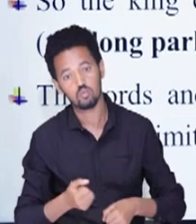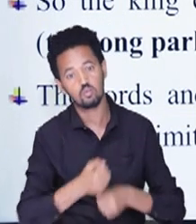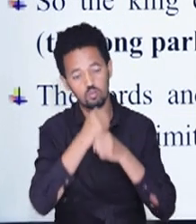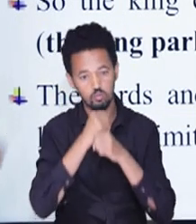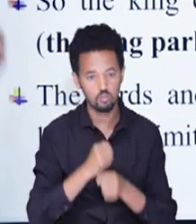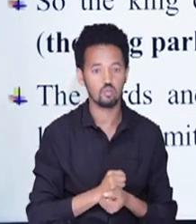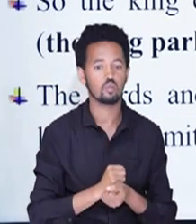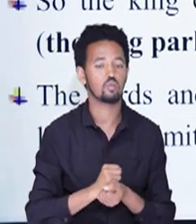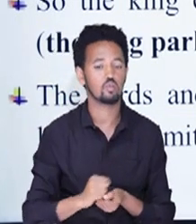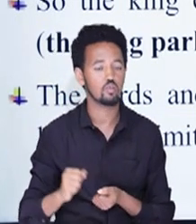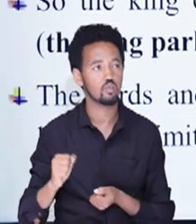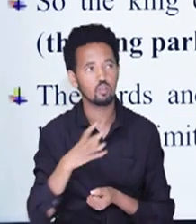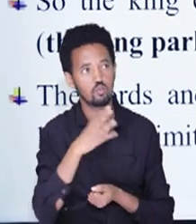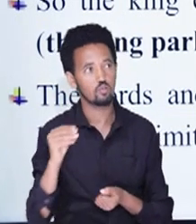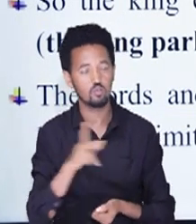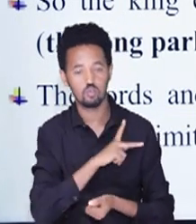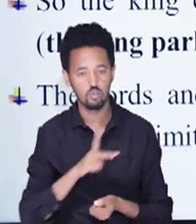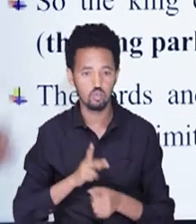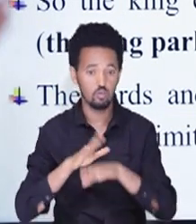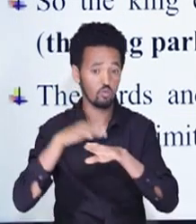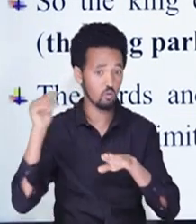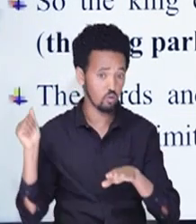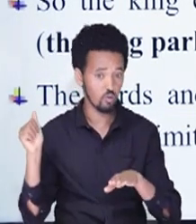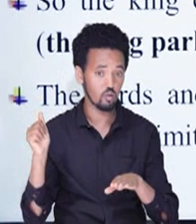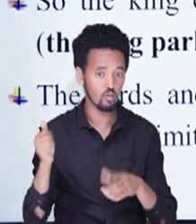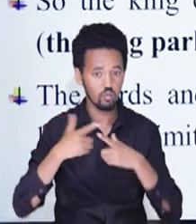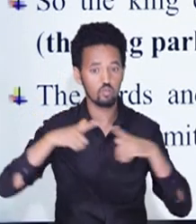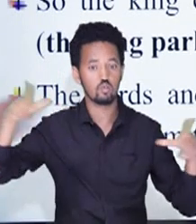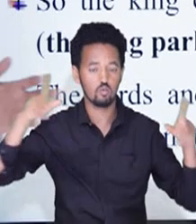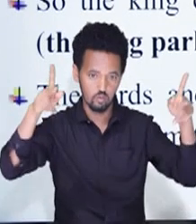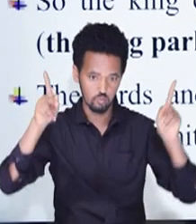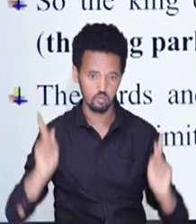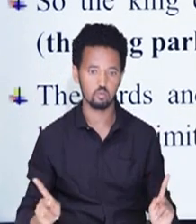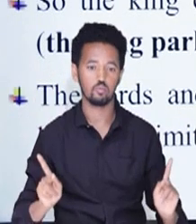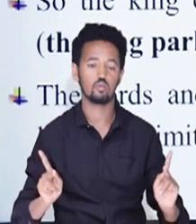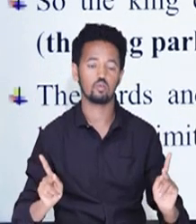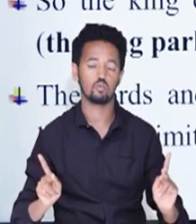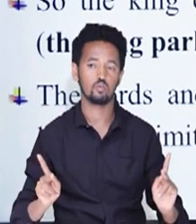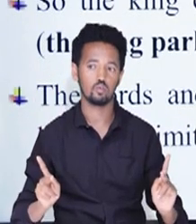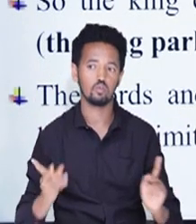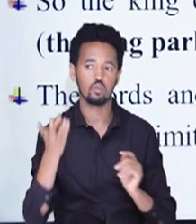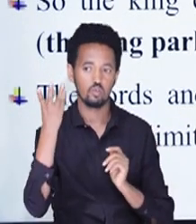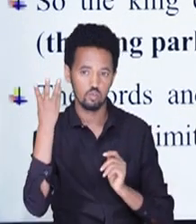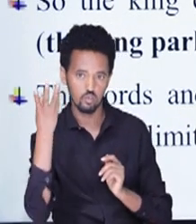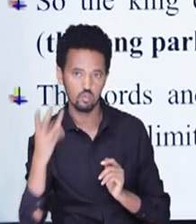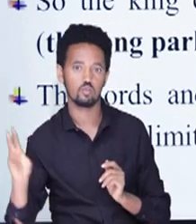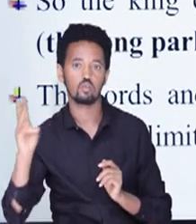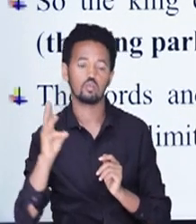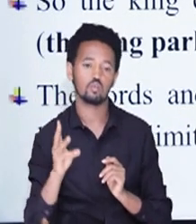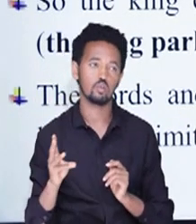in Scotland. So the king called the Long Parliament. The Long Parliament, 1640 up to